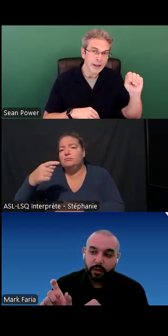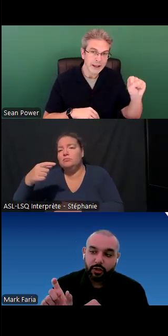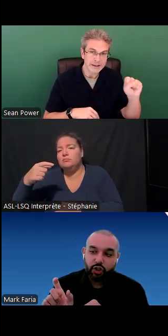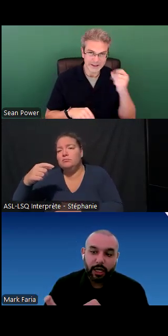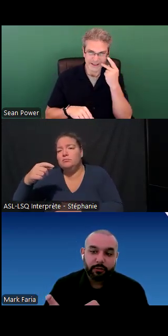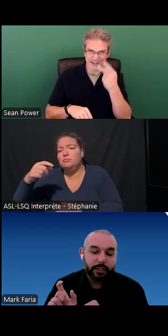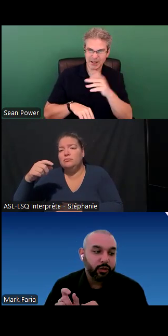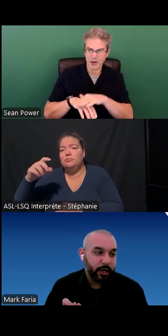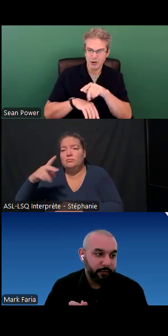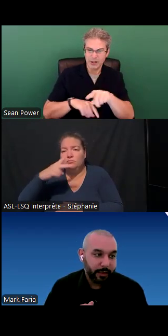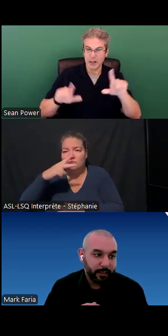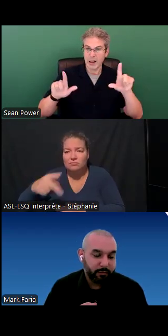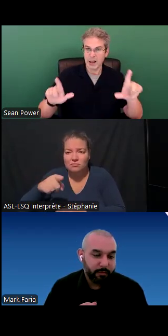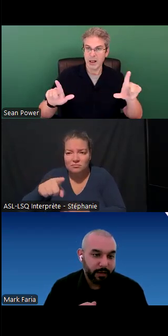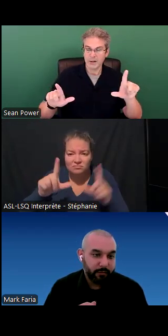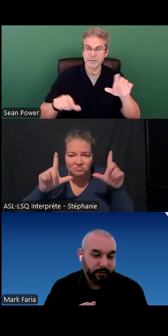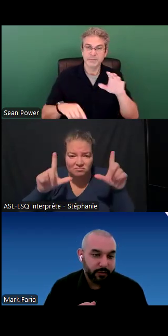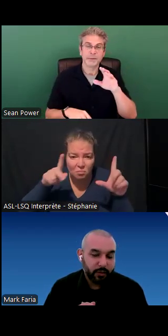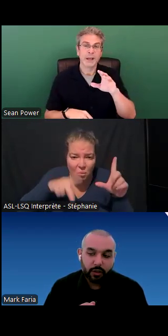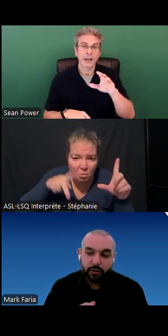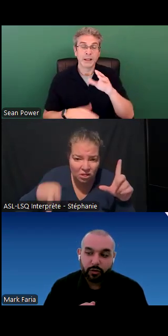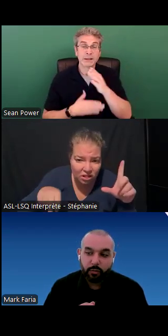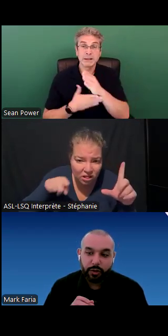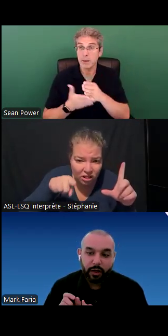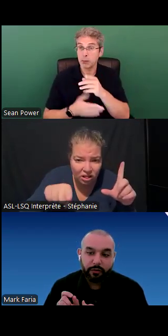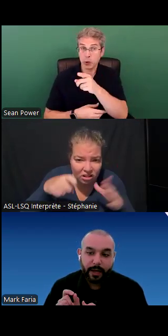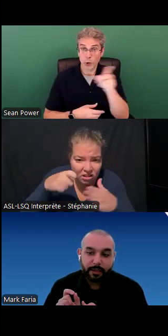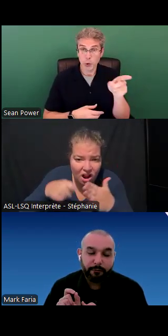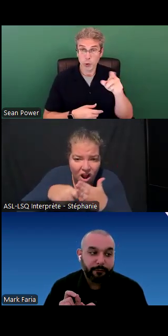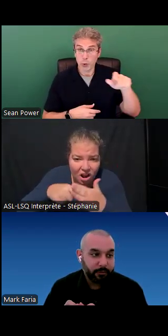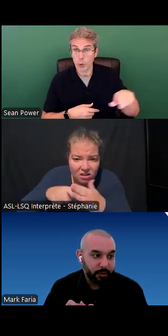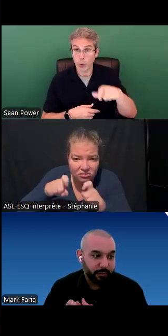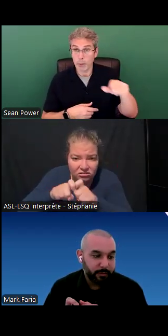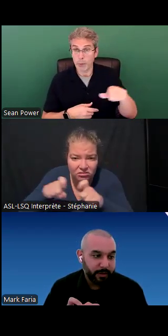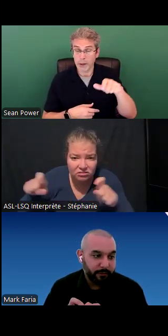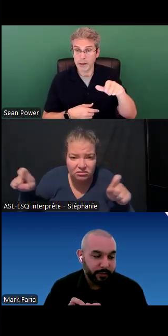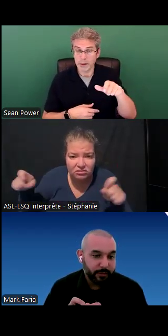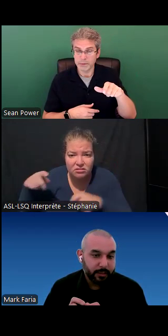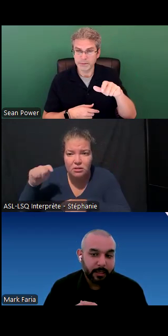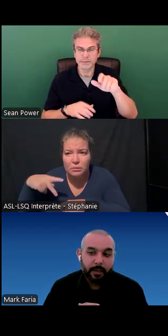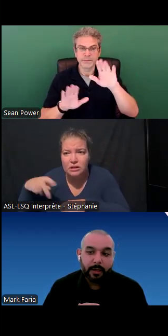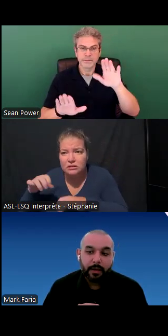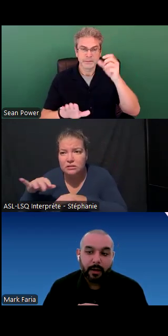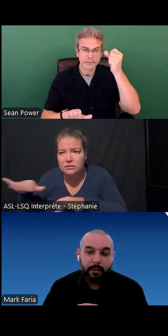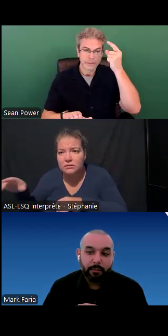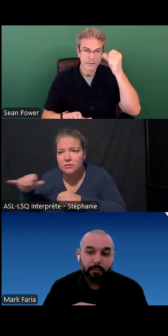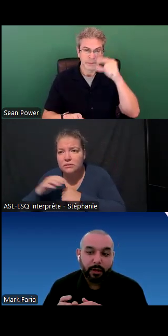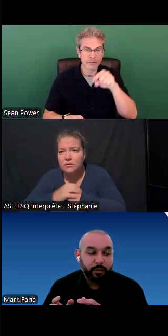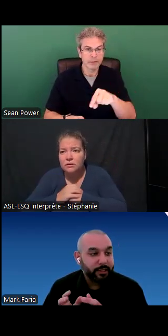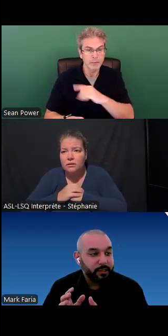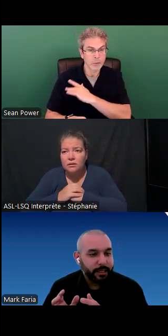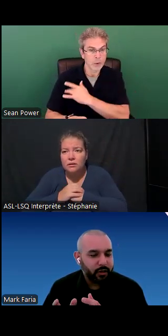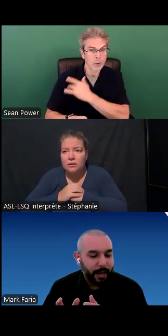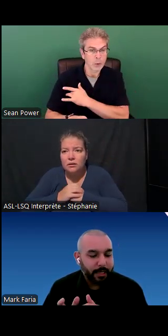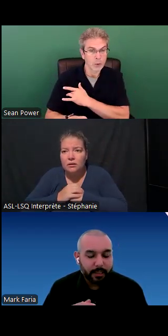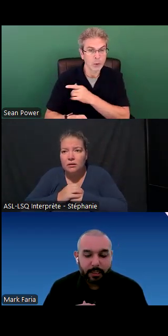withdrawals generally do not affect government benefits. So they will not affect federal government benefits. But